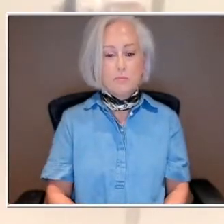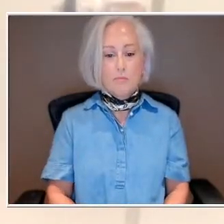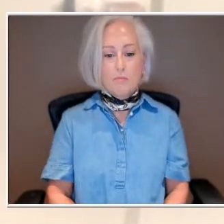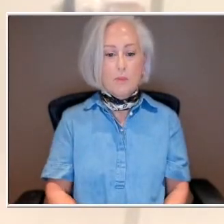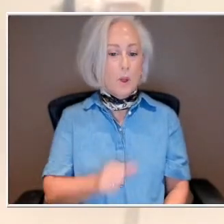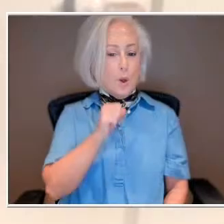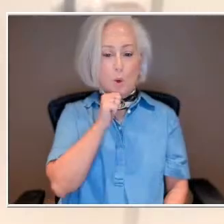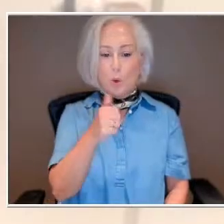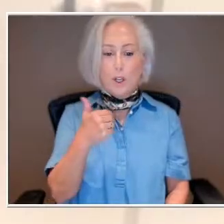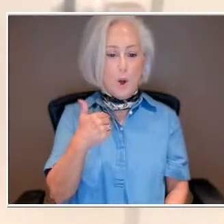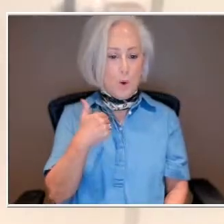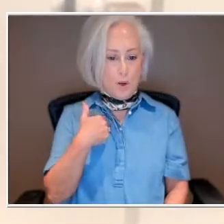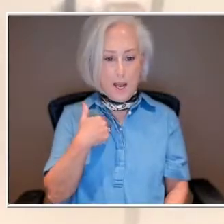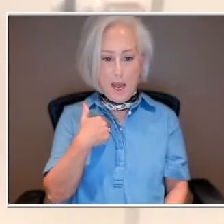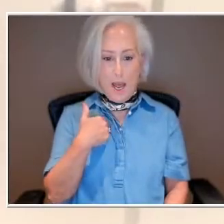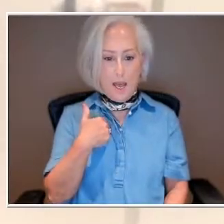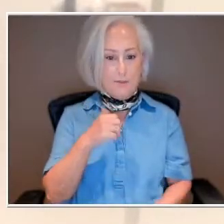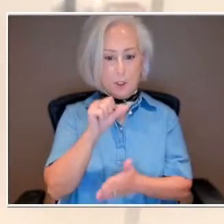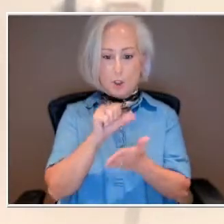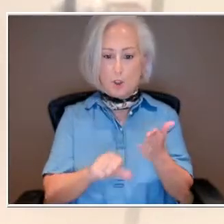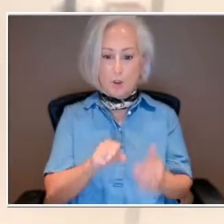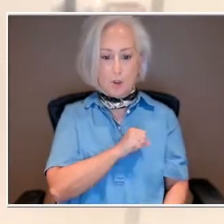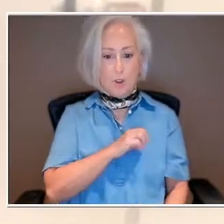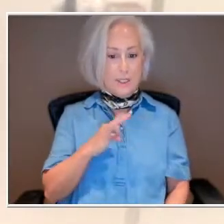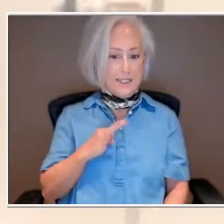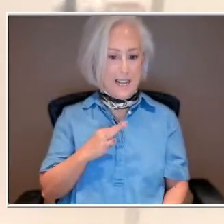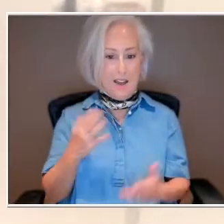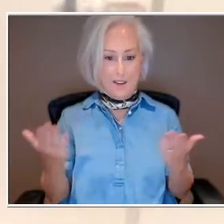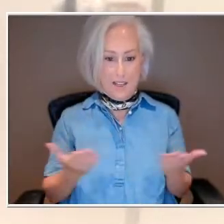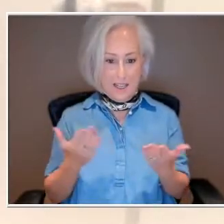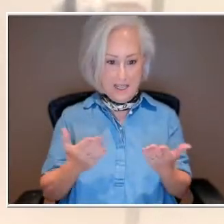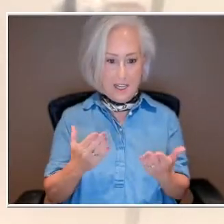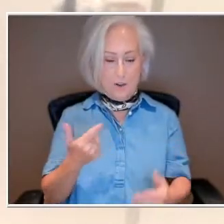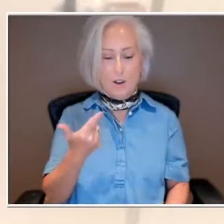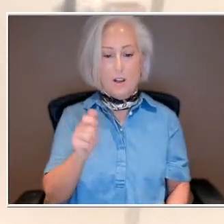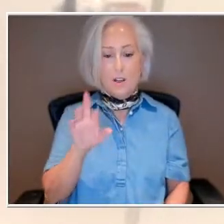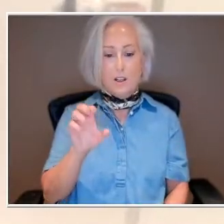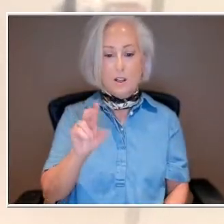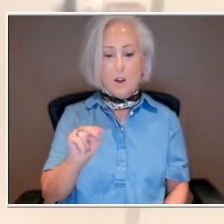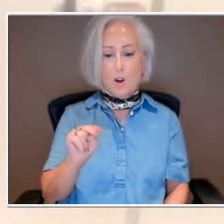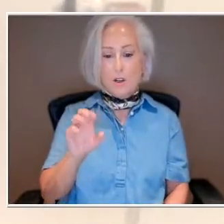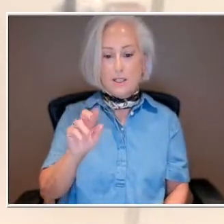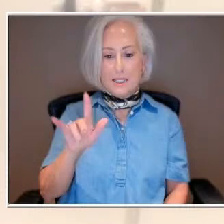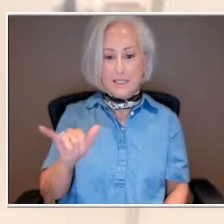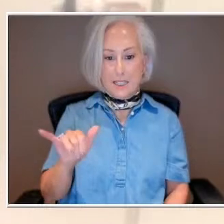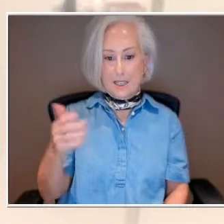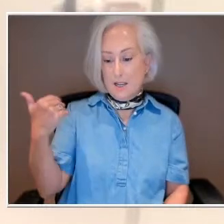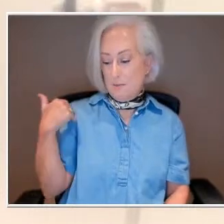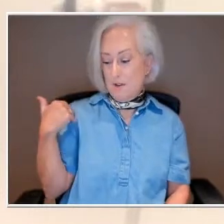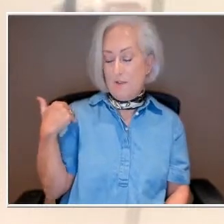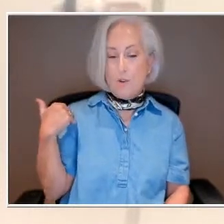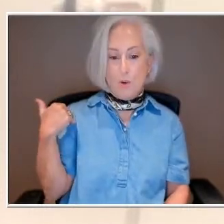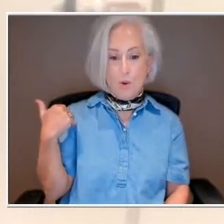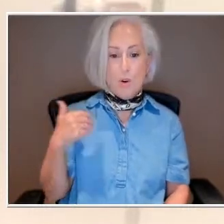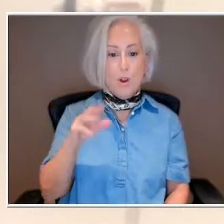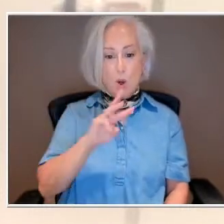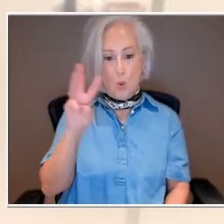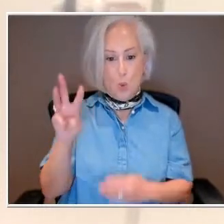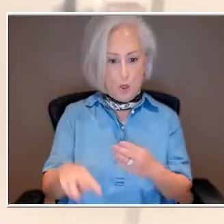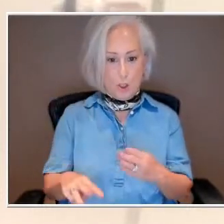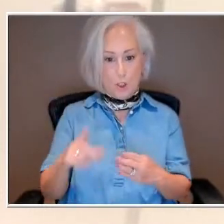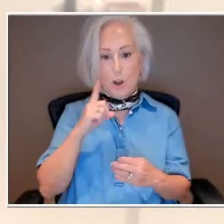don't have the surgical staff here in Garden City. So I initially was in Wichita for my